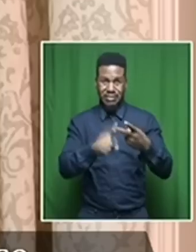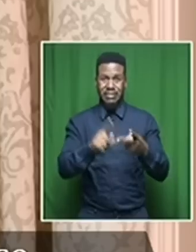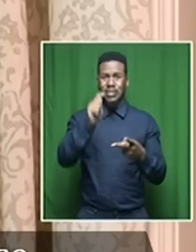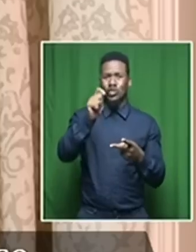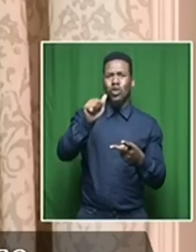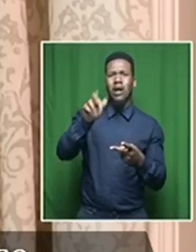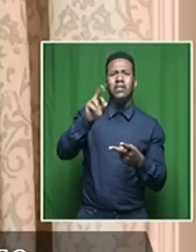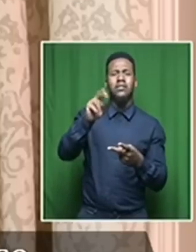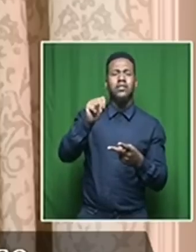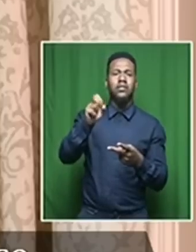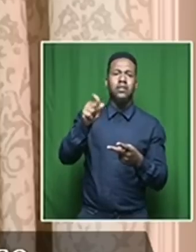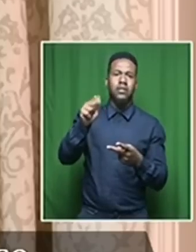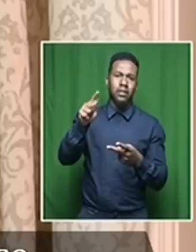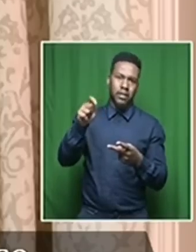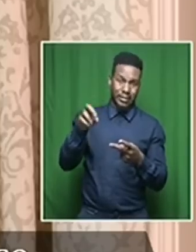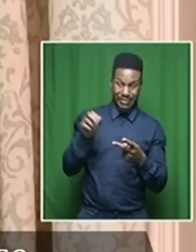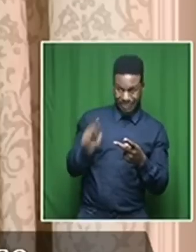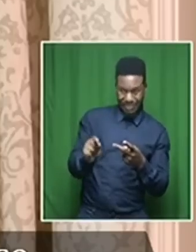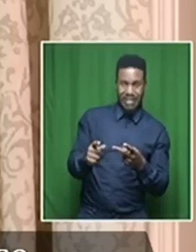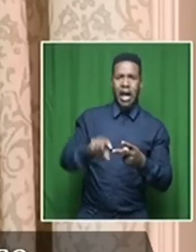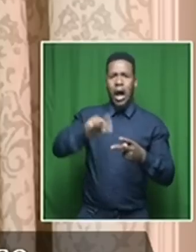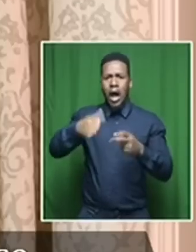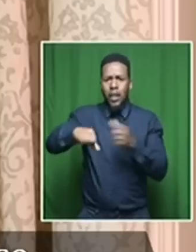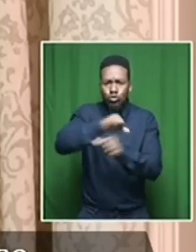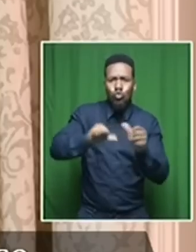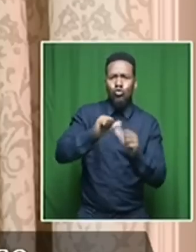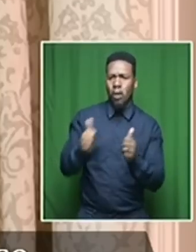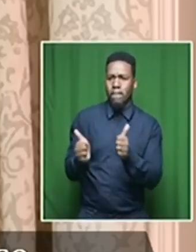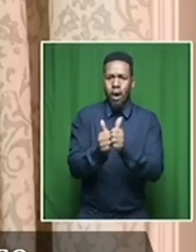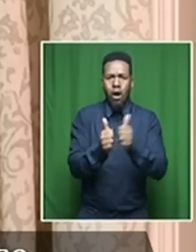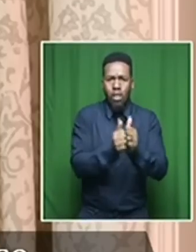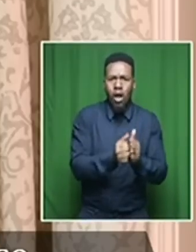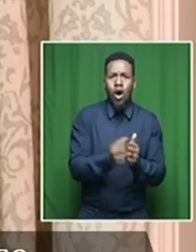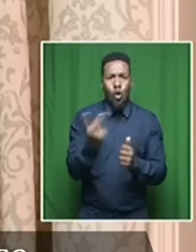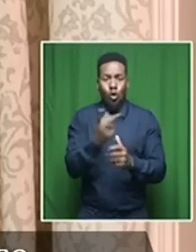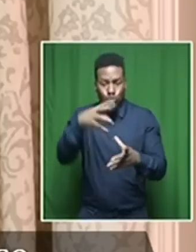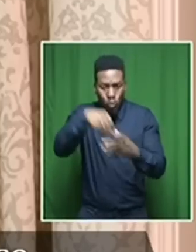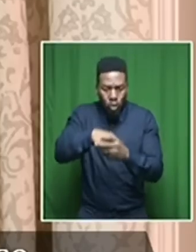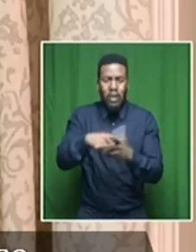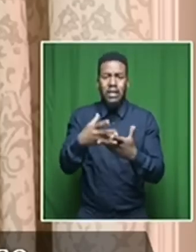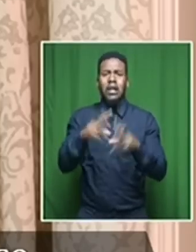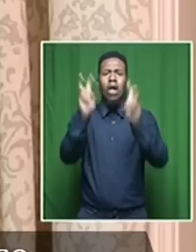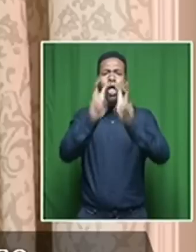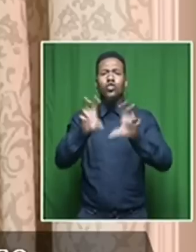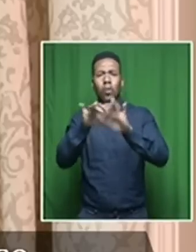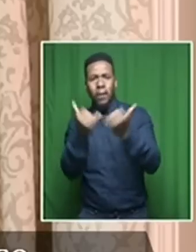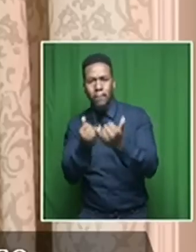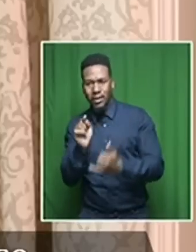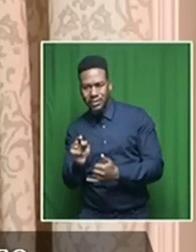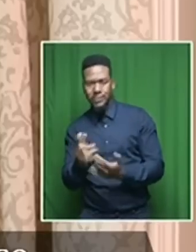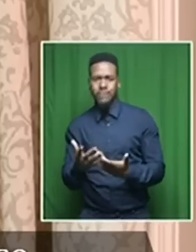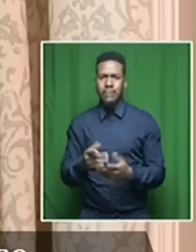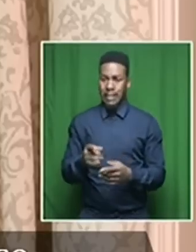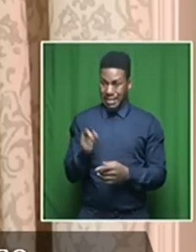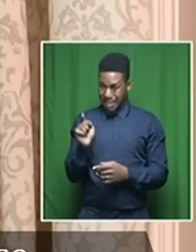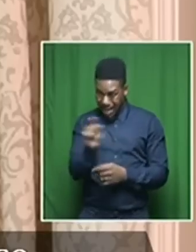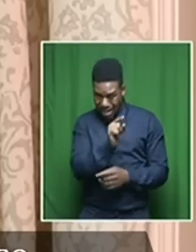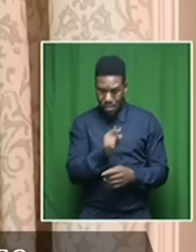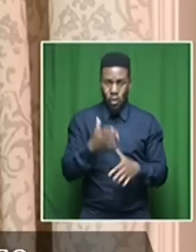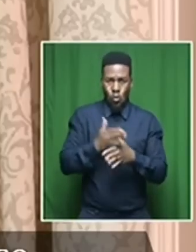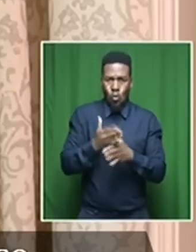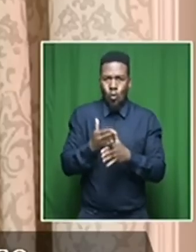other social partners, as well as Eskom, are working closely to address the